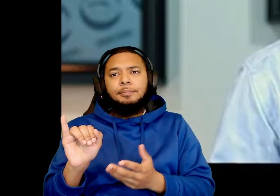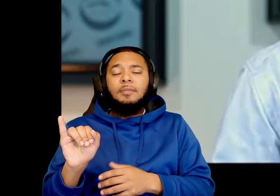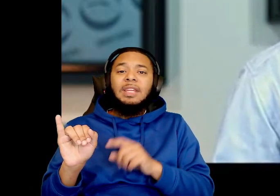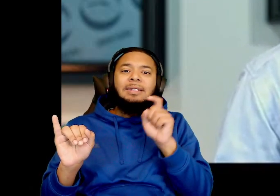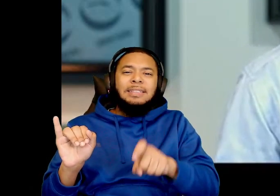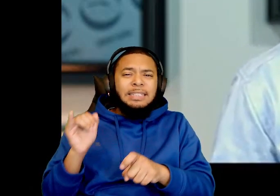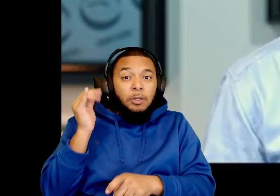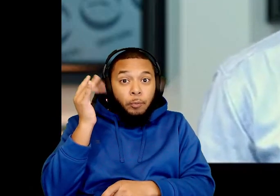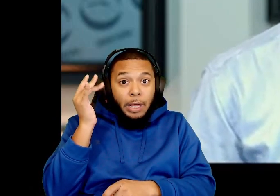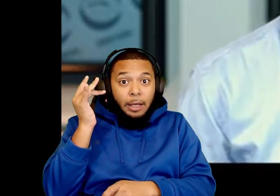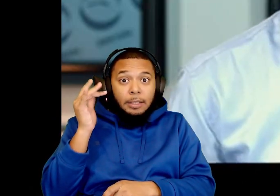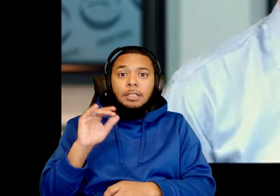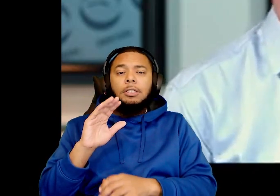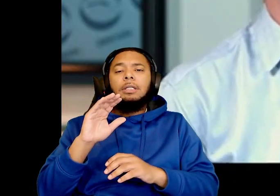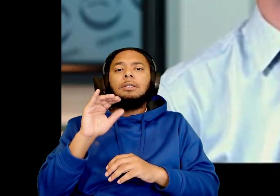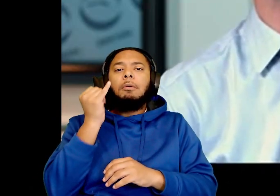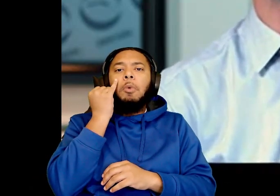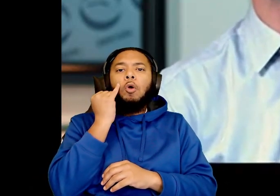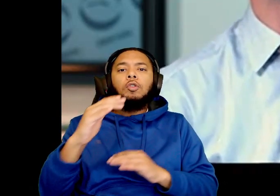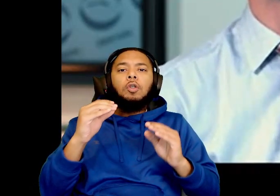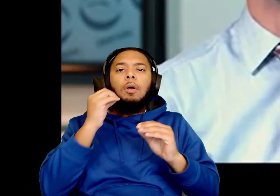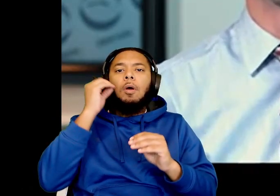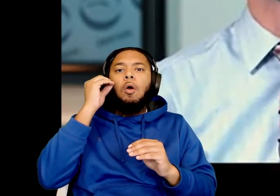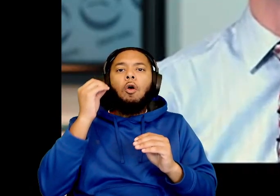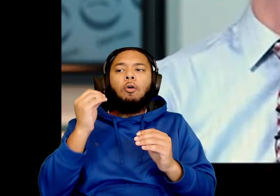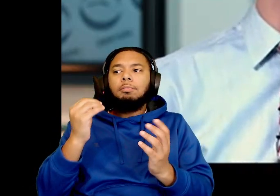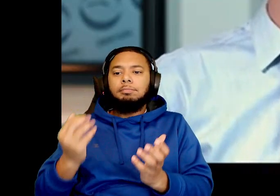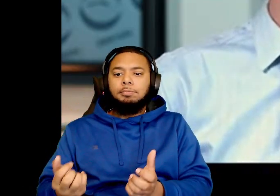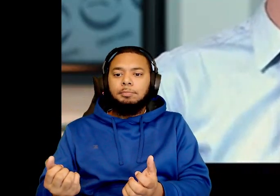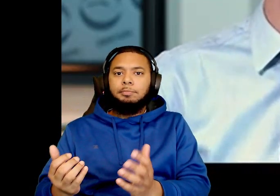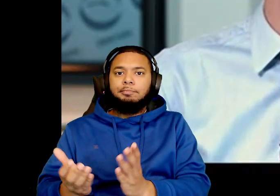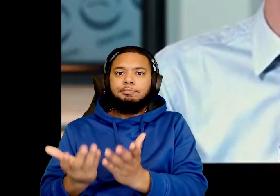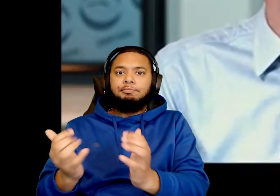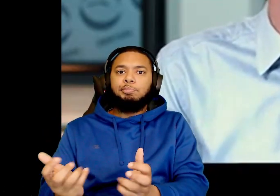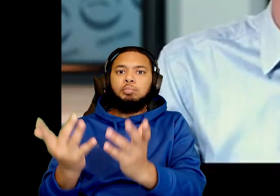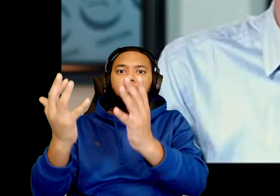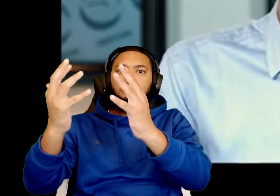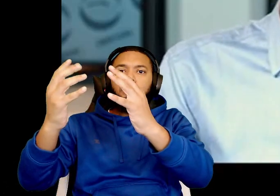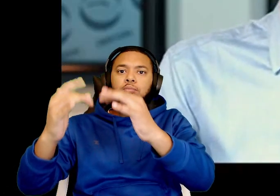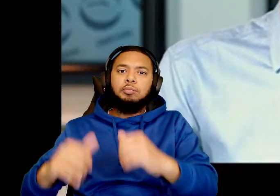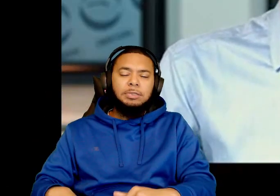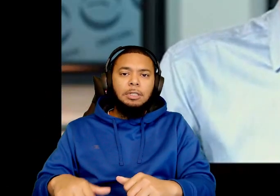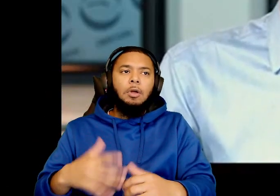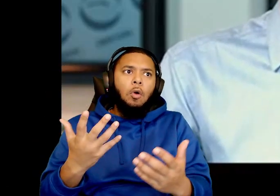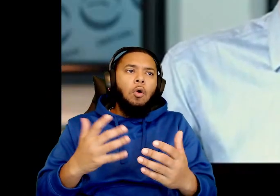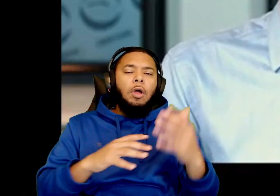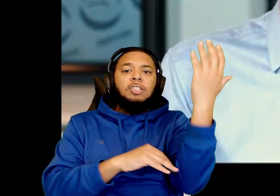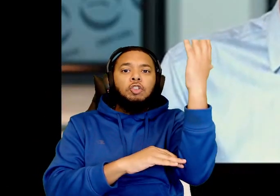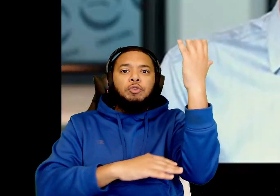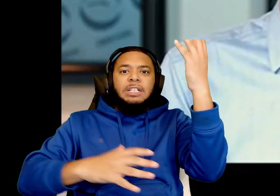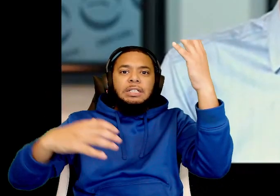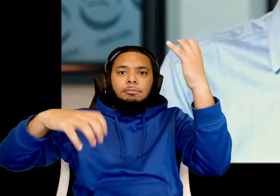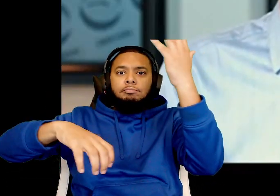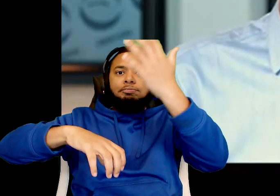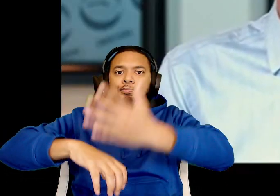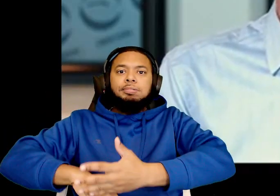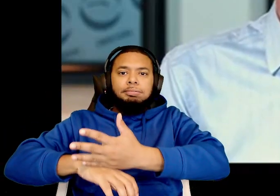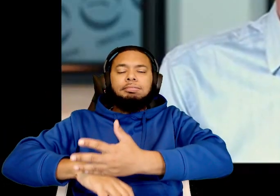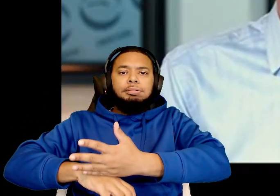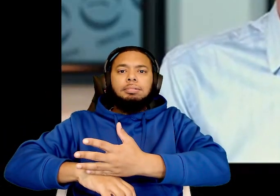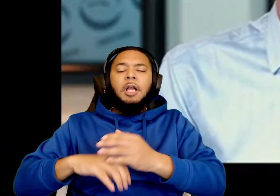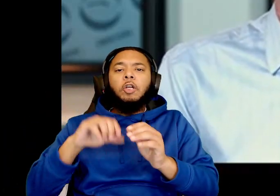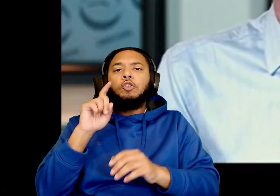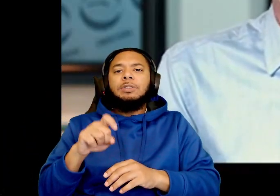this in case your home goes up in flames or a massive tree falls on it. You need home insurance